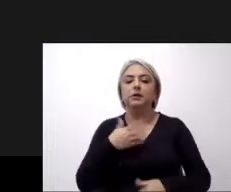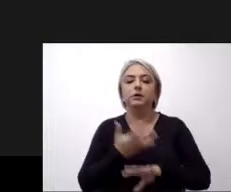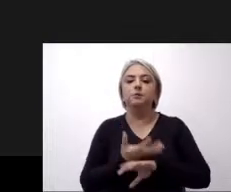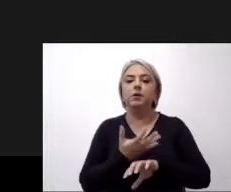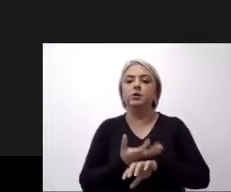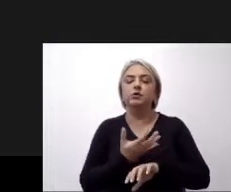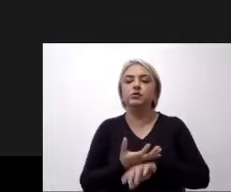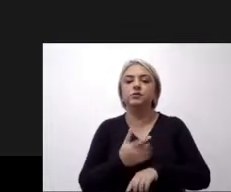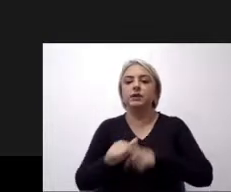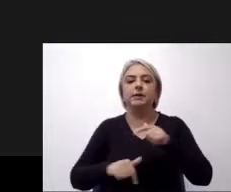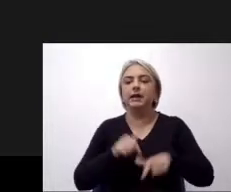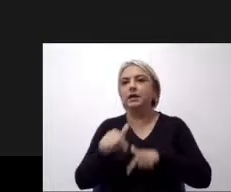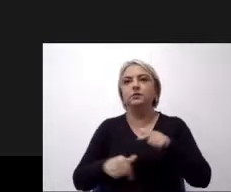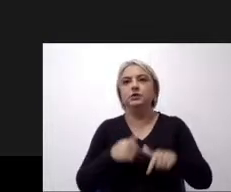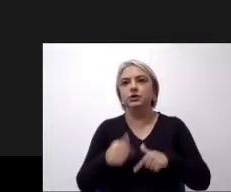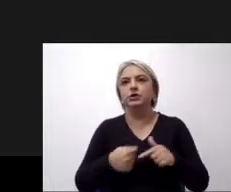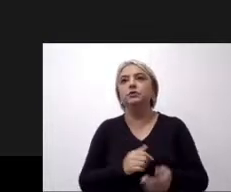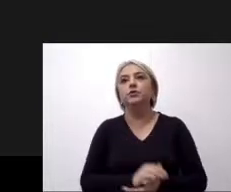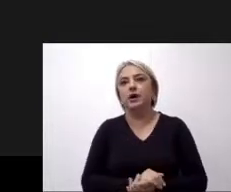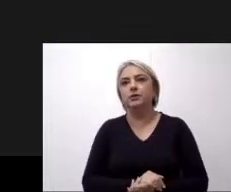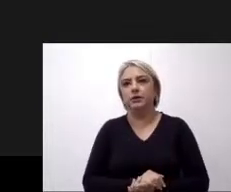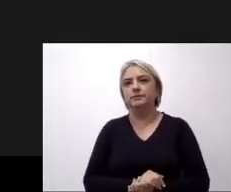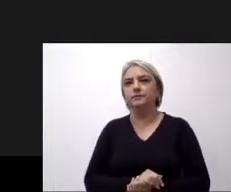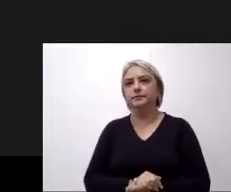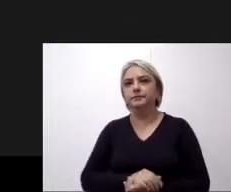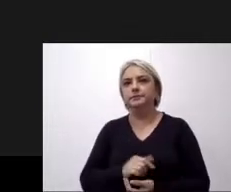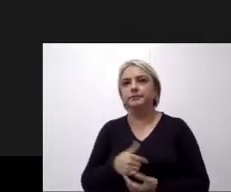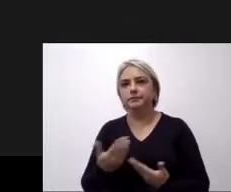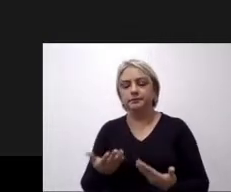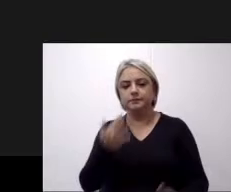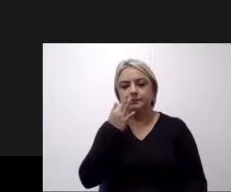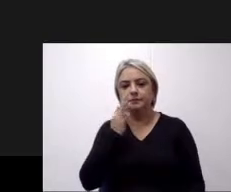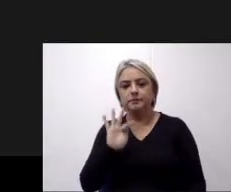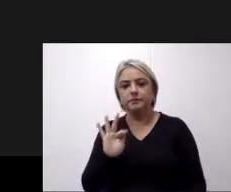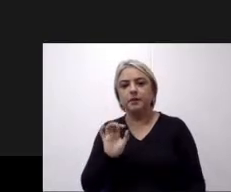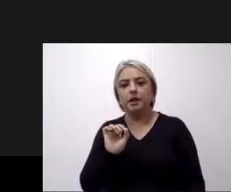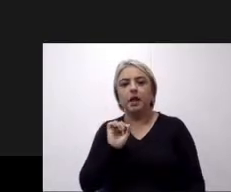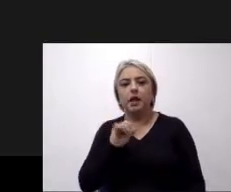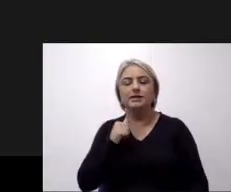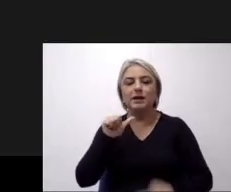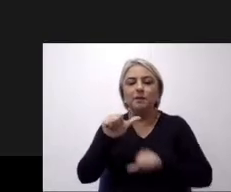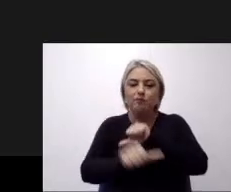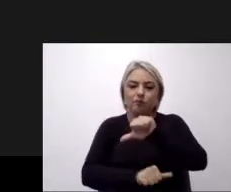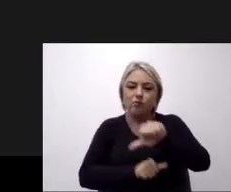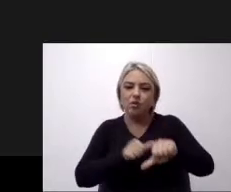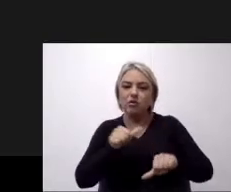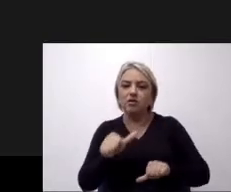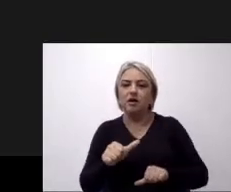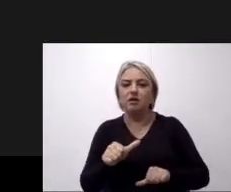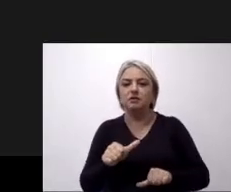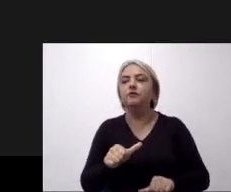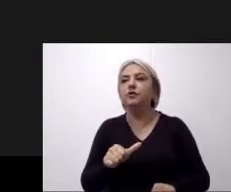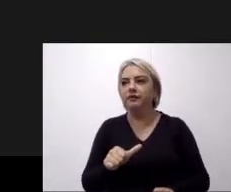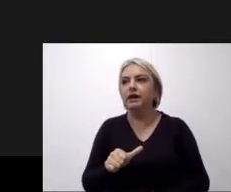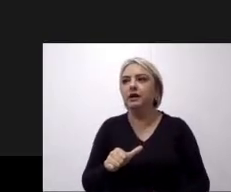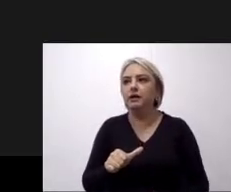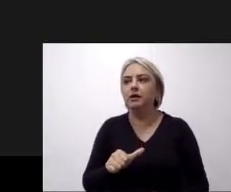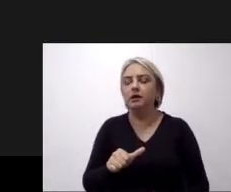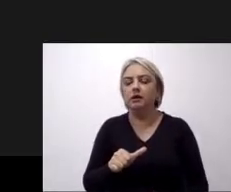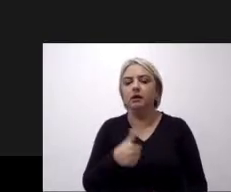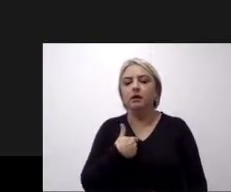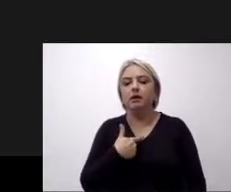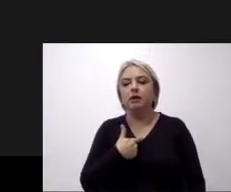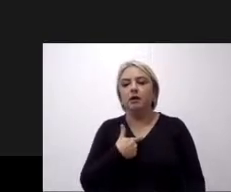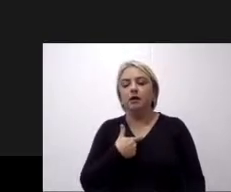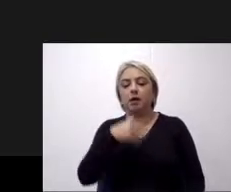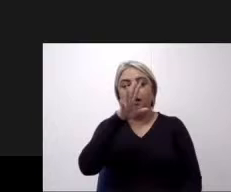Thanks to this ethnographic turn, the impact of gendered representation, or to say it with other